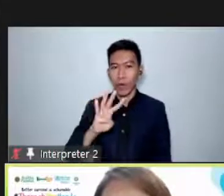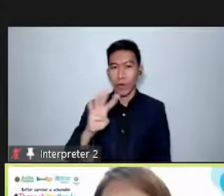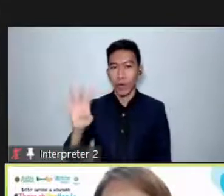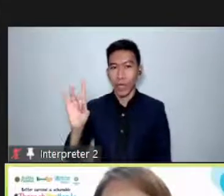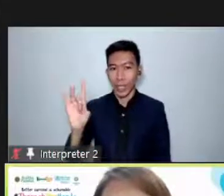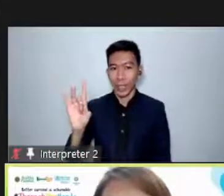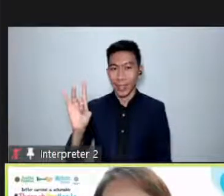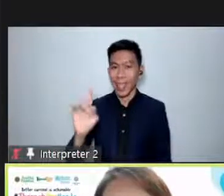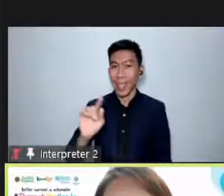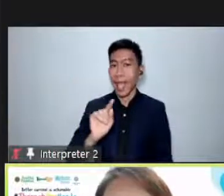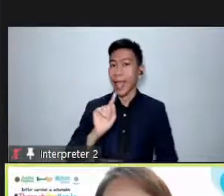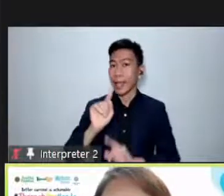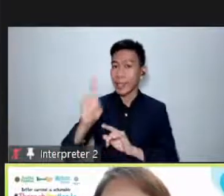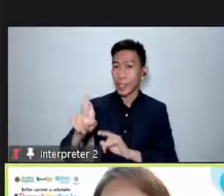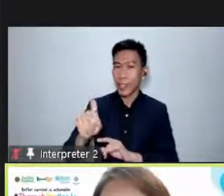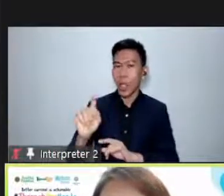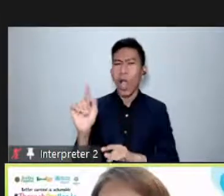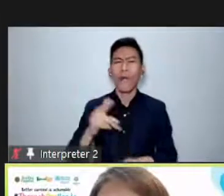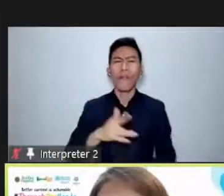now getting answers here.